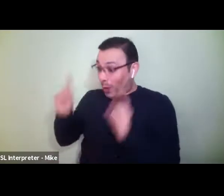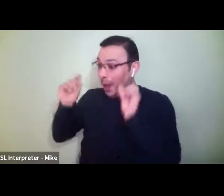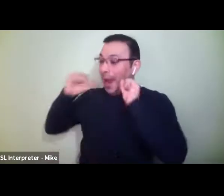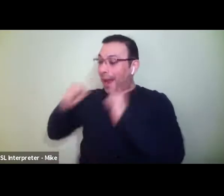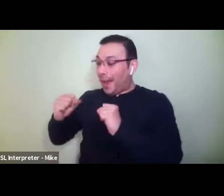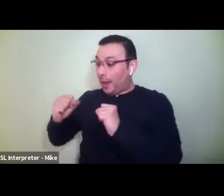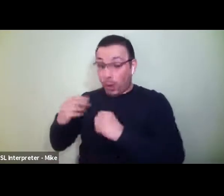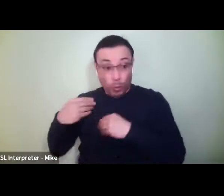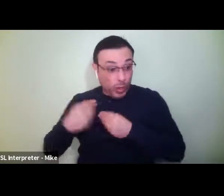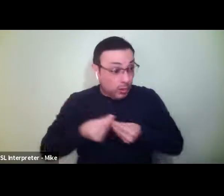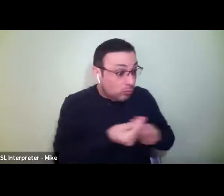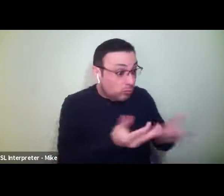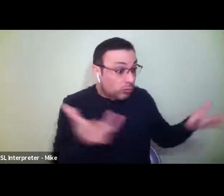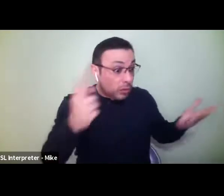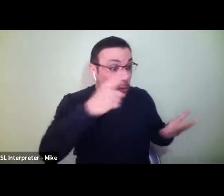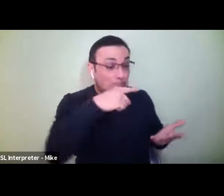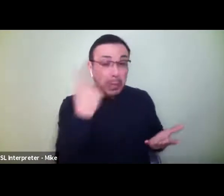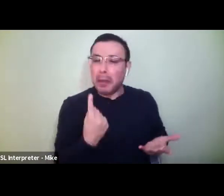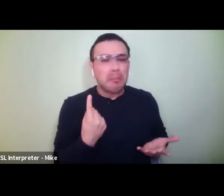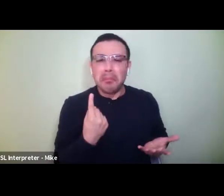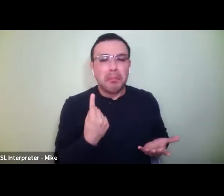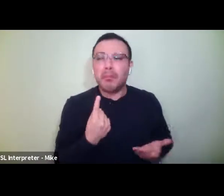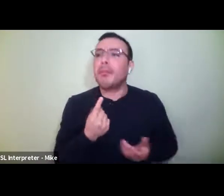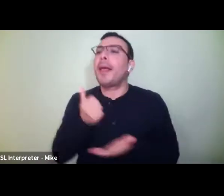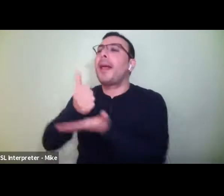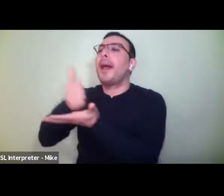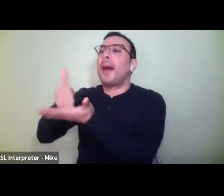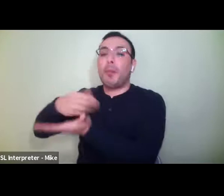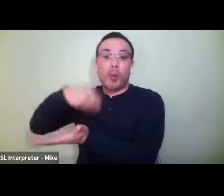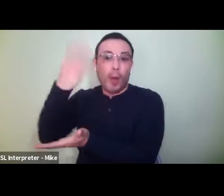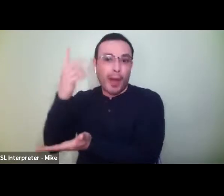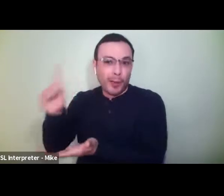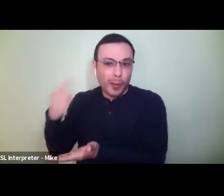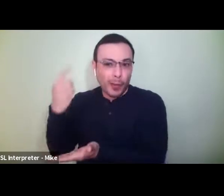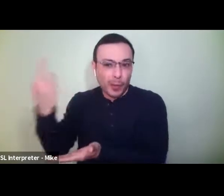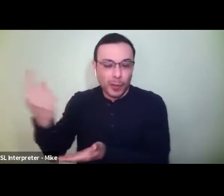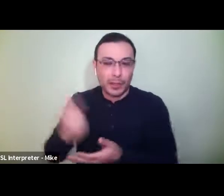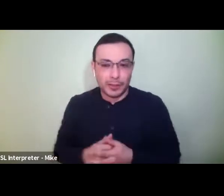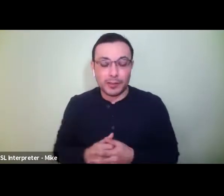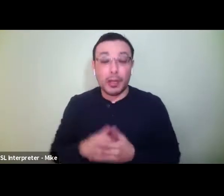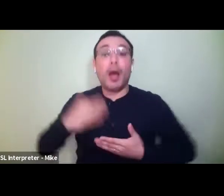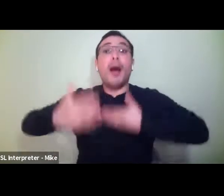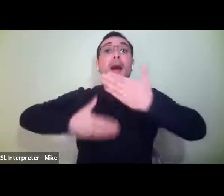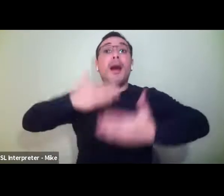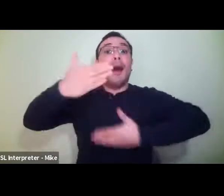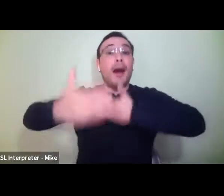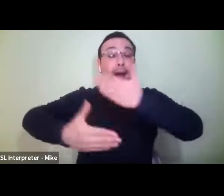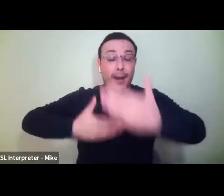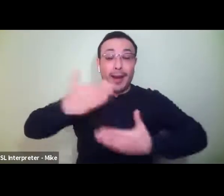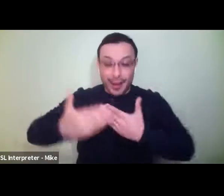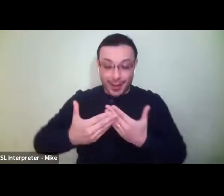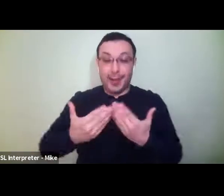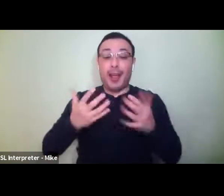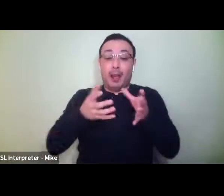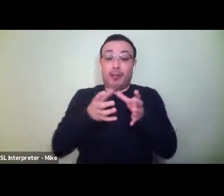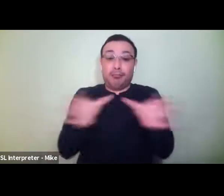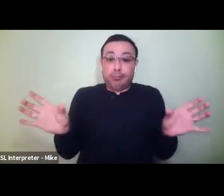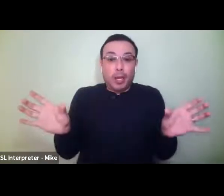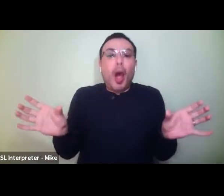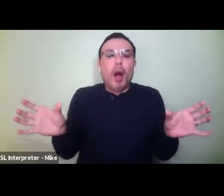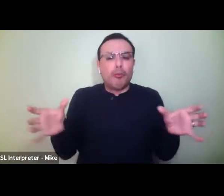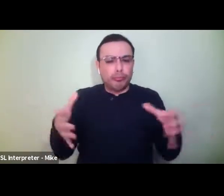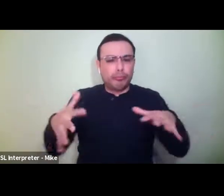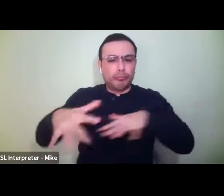since segregation officially ended, many things have not. I dare say that for large percentages of